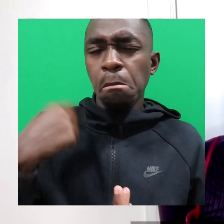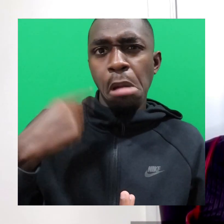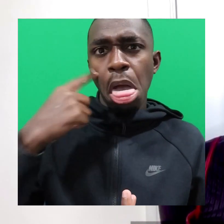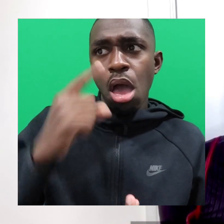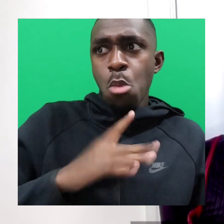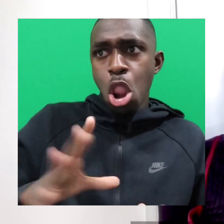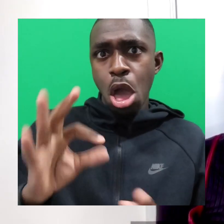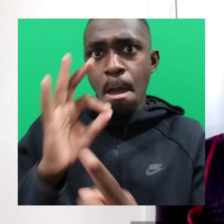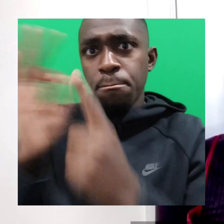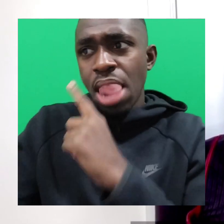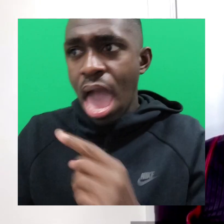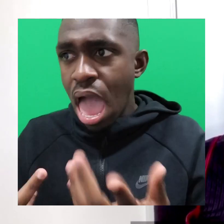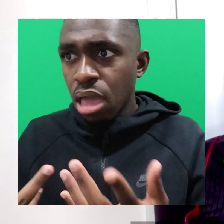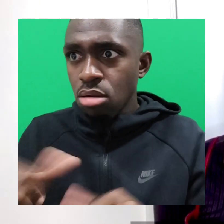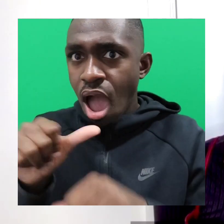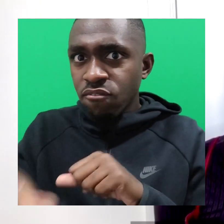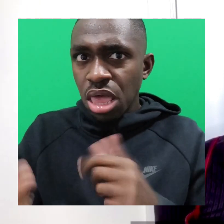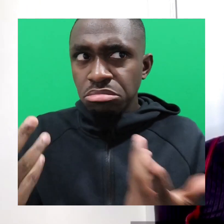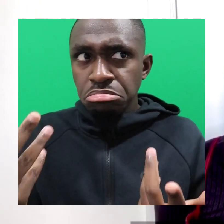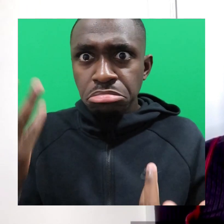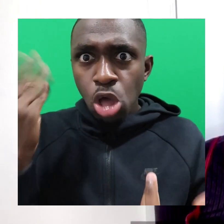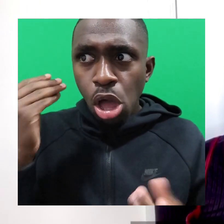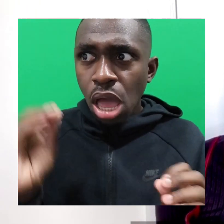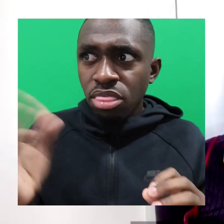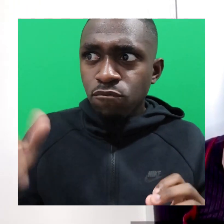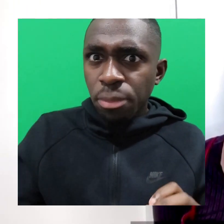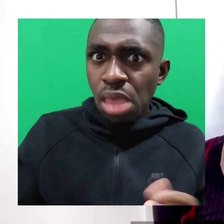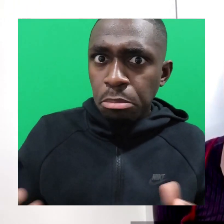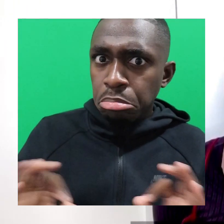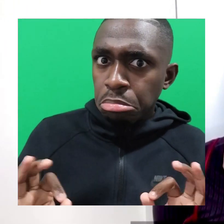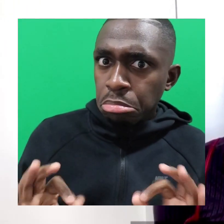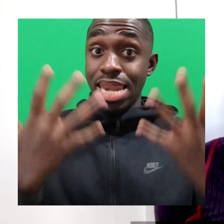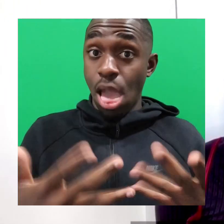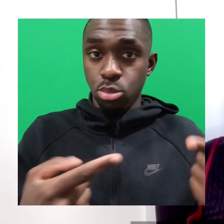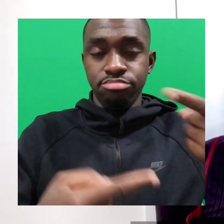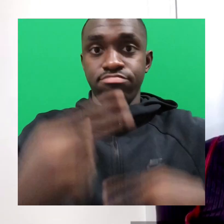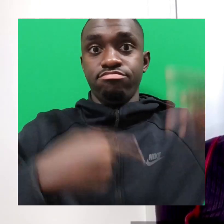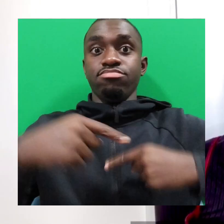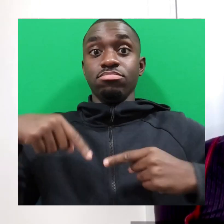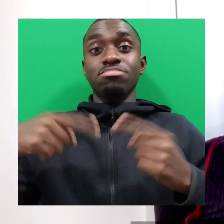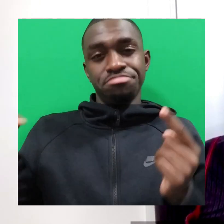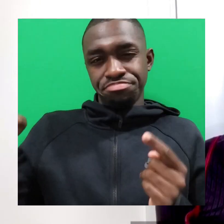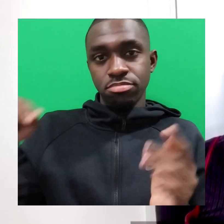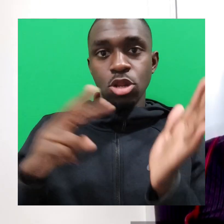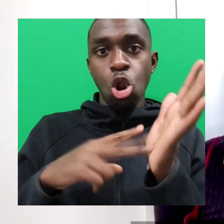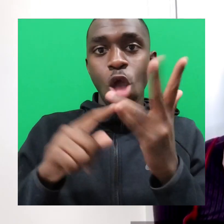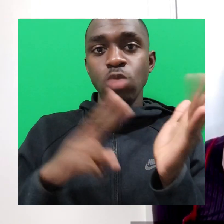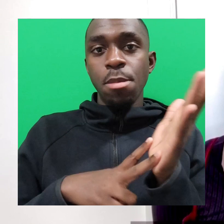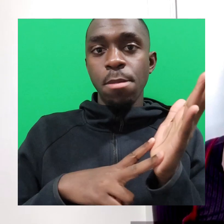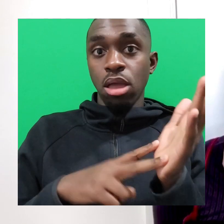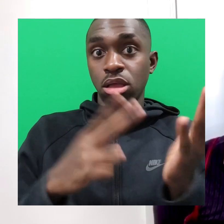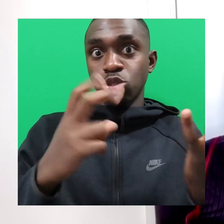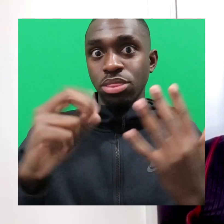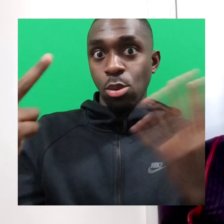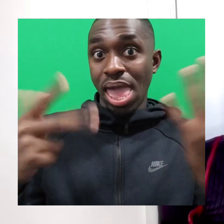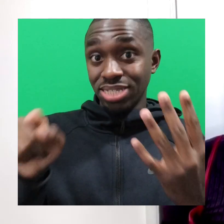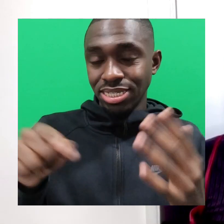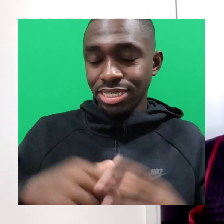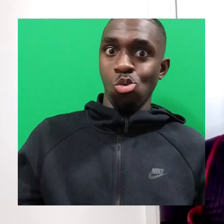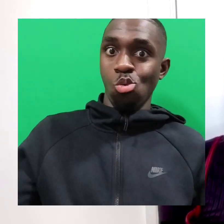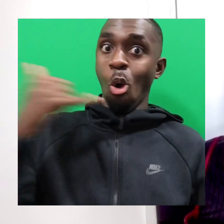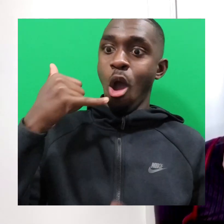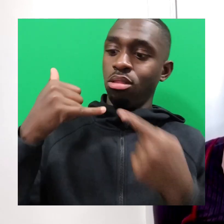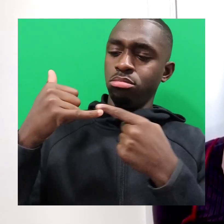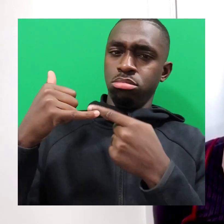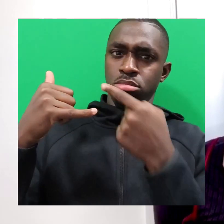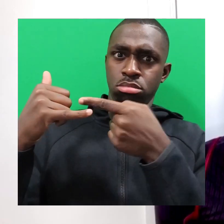intensive course that was available for women from all sorts of backgrounds, and the whole